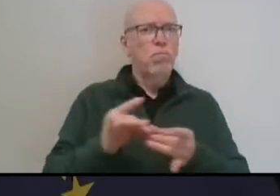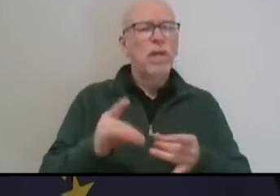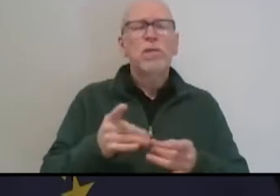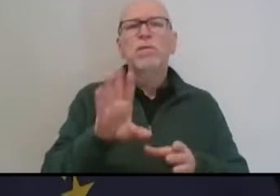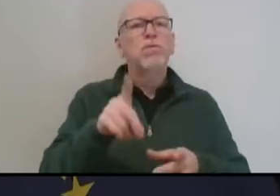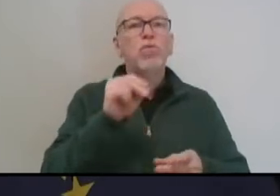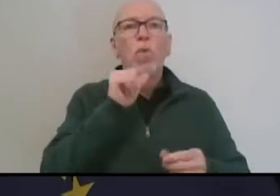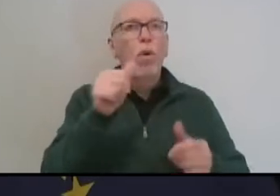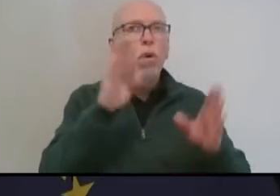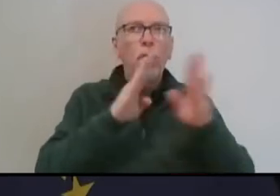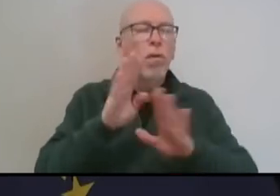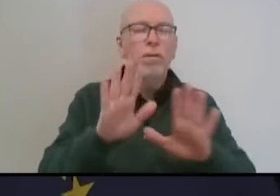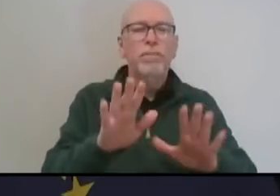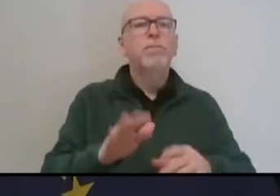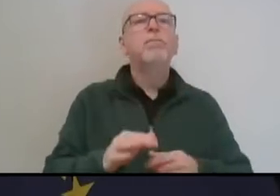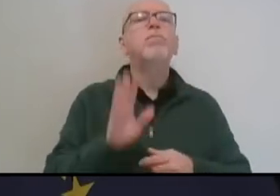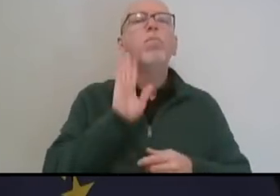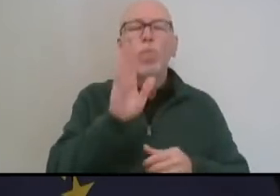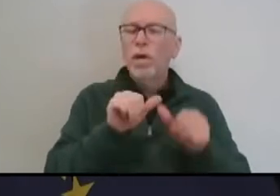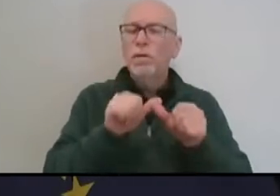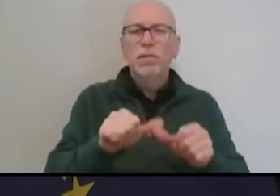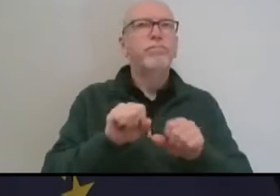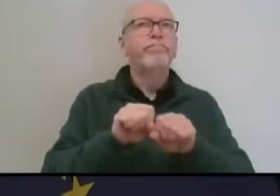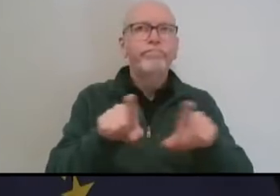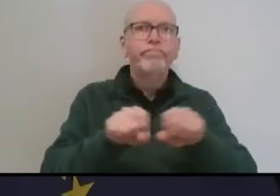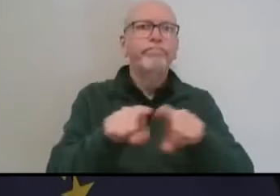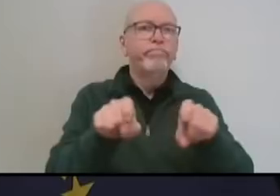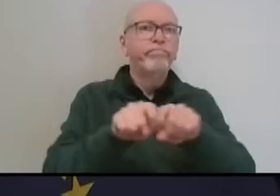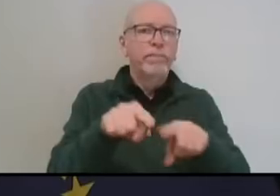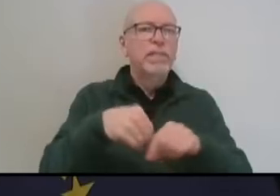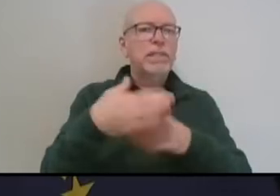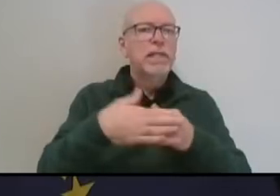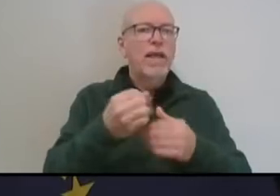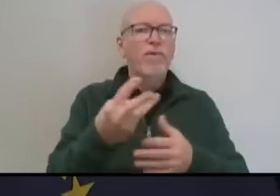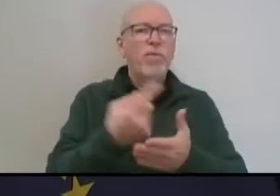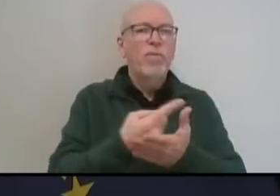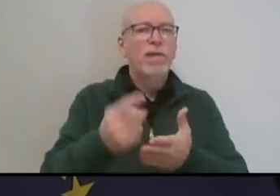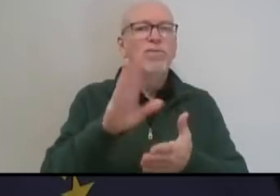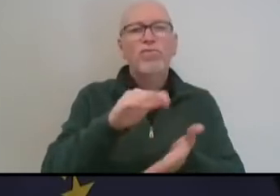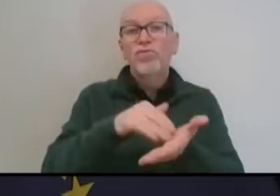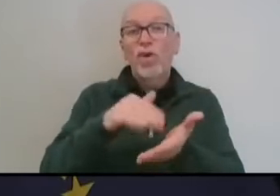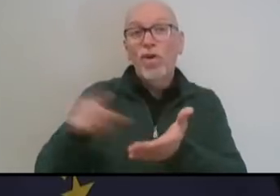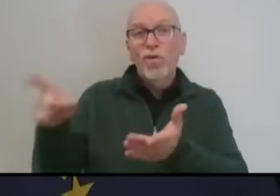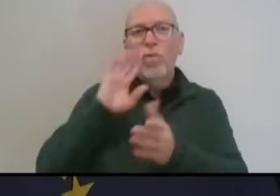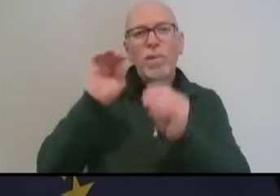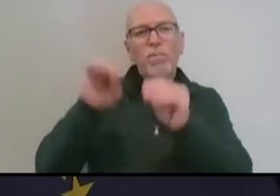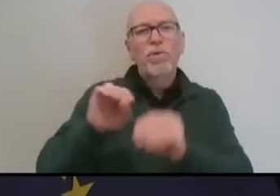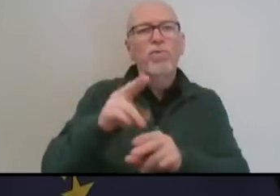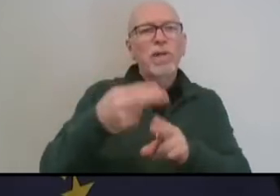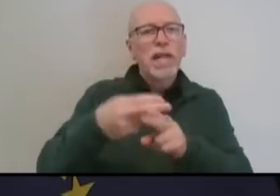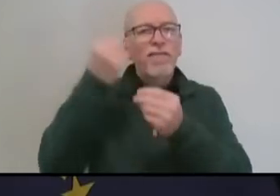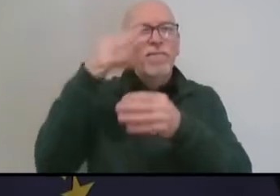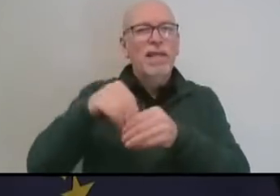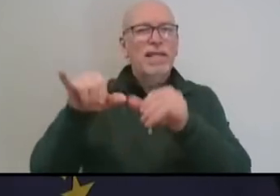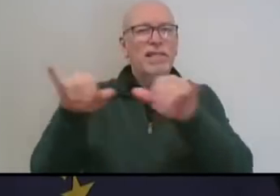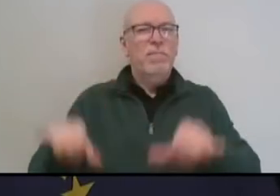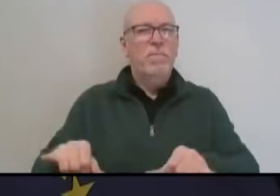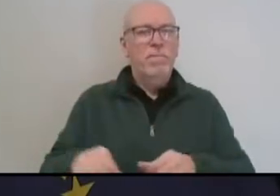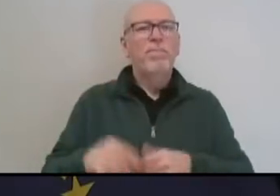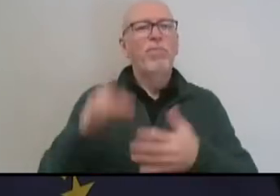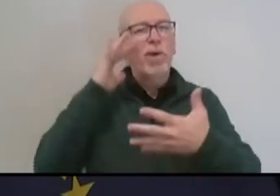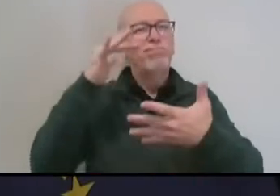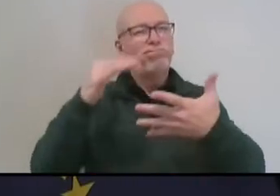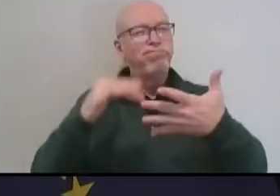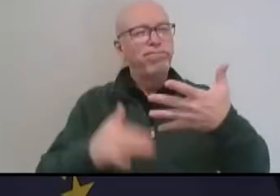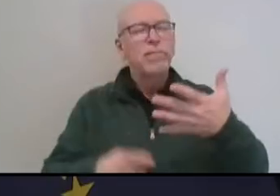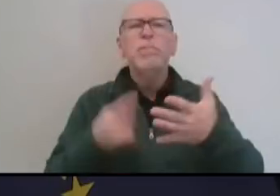fret. These will continue to be sent over the next couple of weeks as your providers input your names and information into the system. It is appropriate to